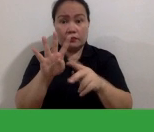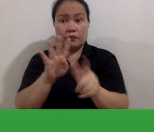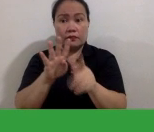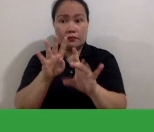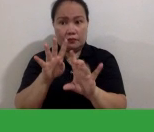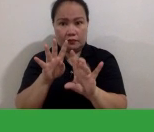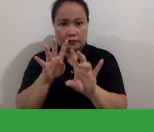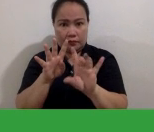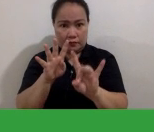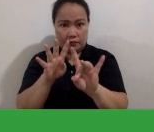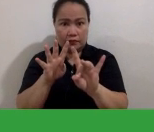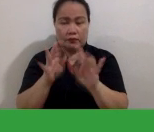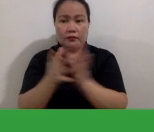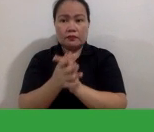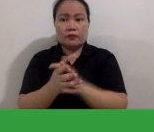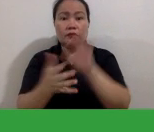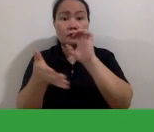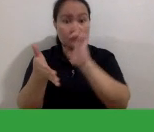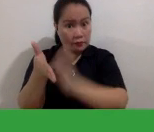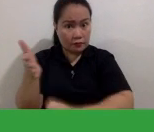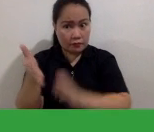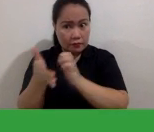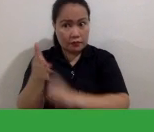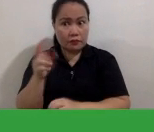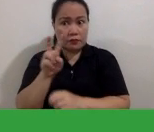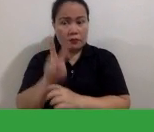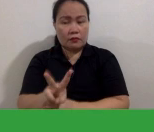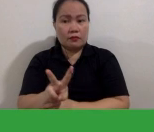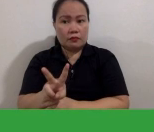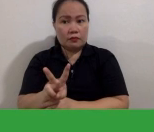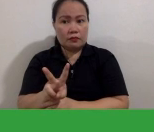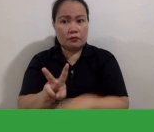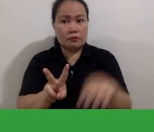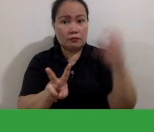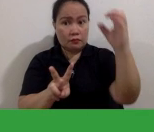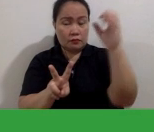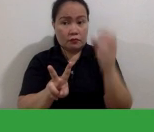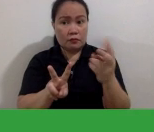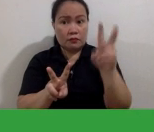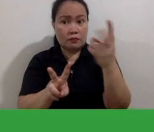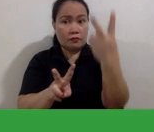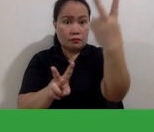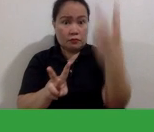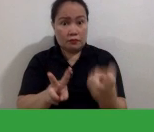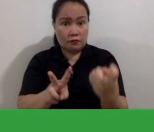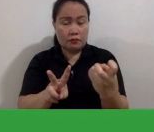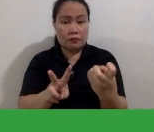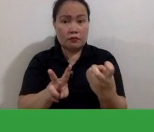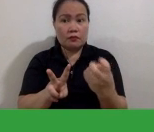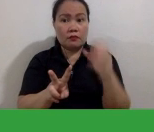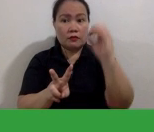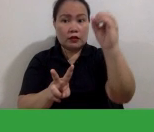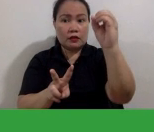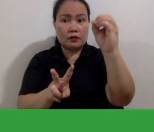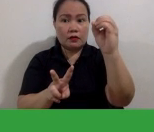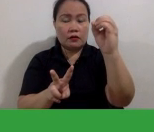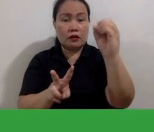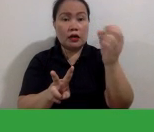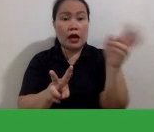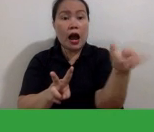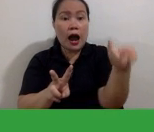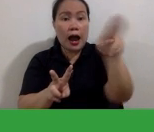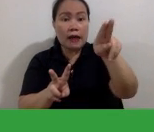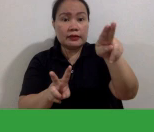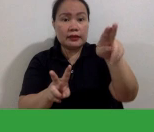7 times 4, that is 28. Subtract. 30 minus 28, that is 2. Now, we